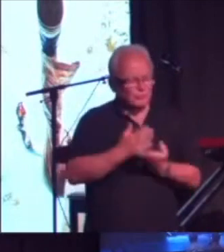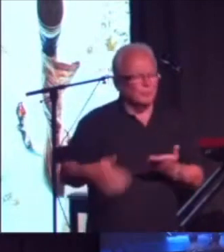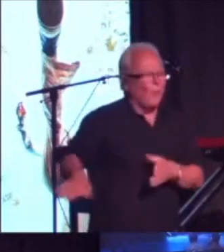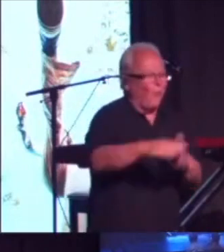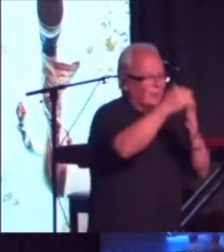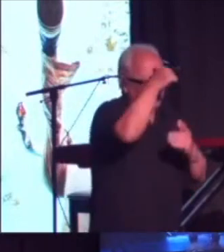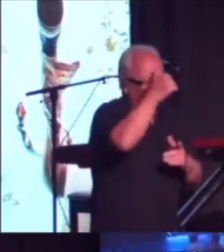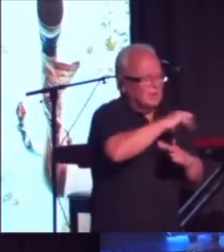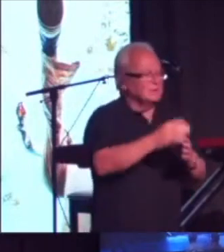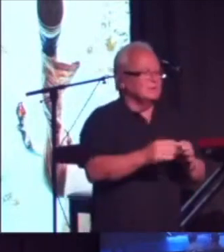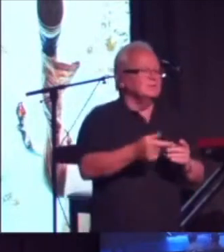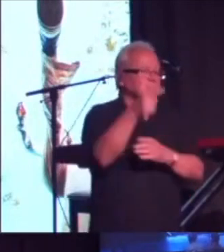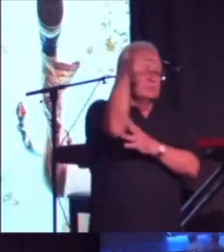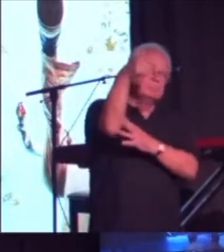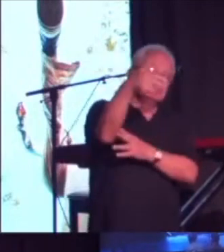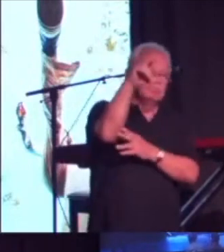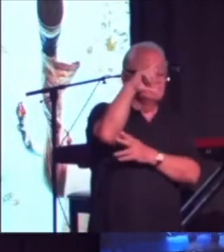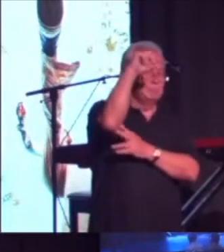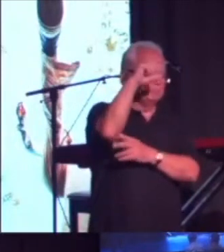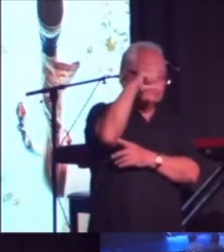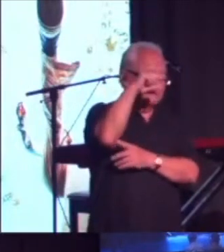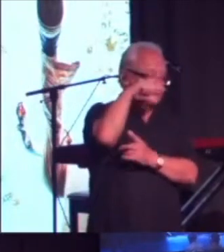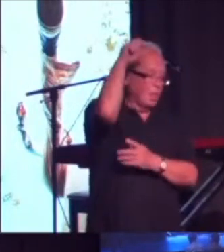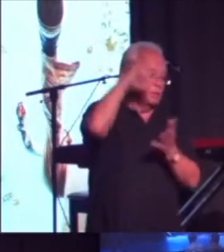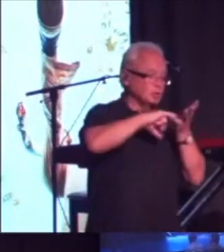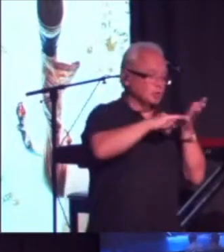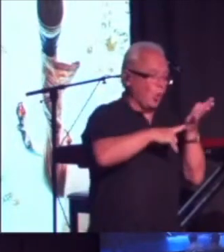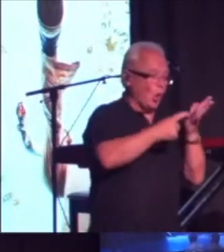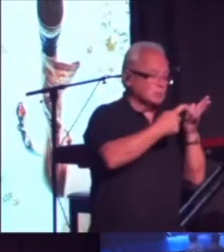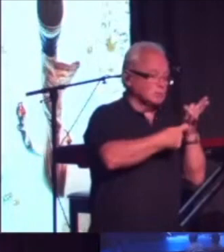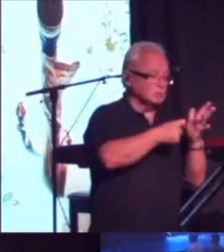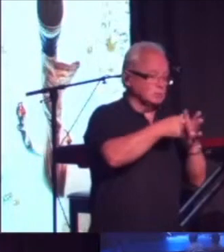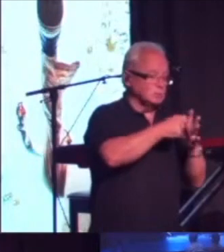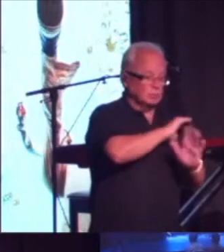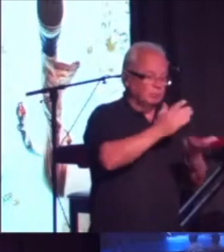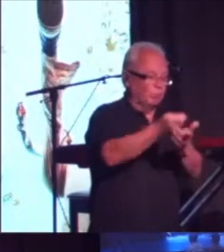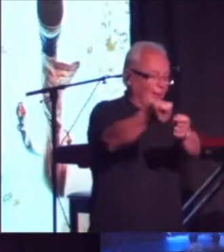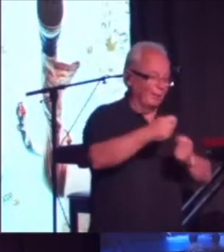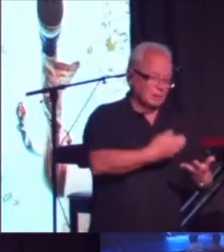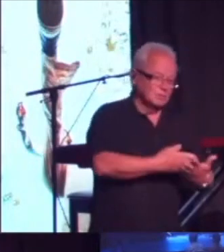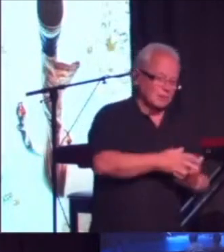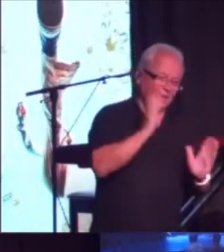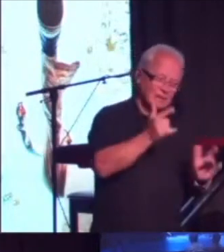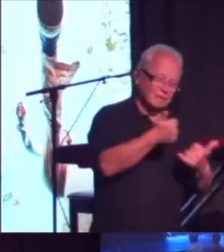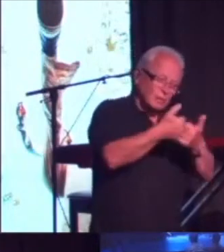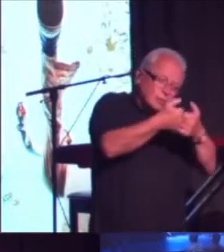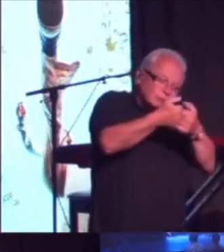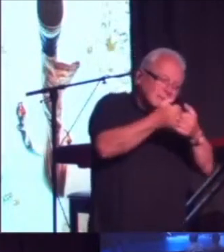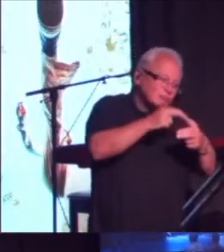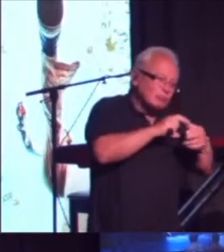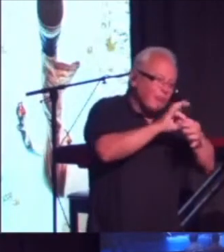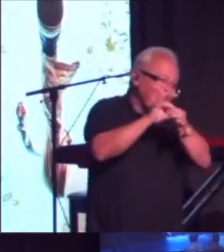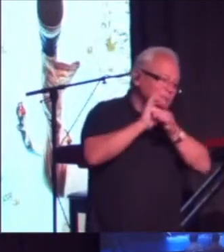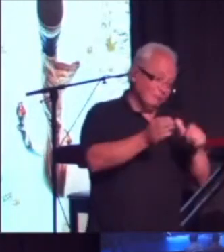were not delivered to a doorstep by a long-legged, long-beaked wading bird. A relationship has taken place there. Not only that, we had